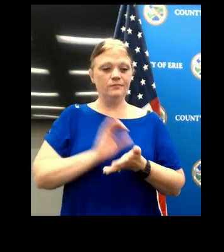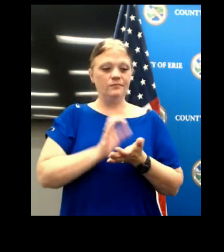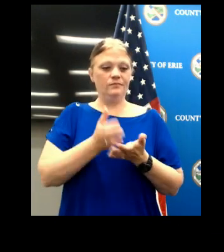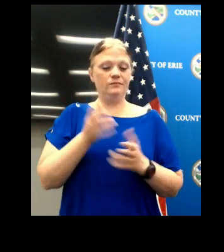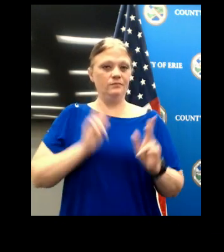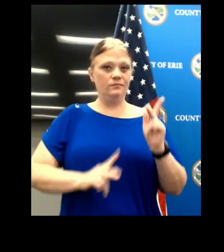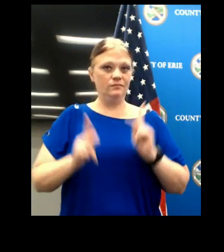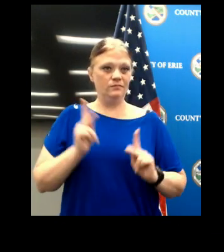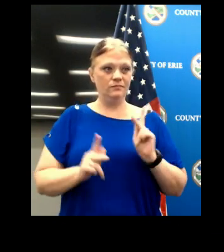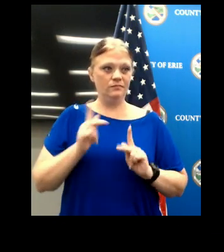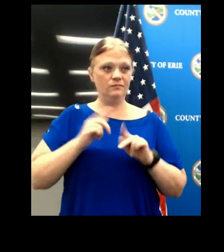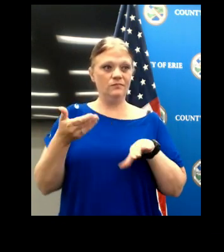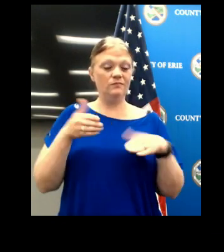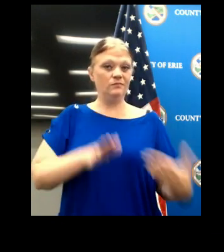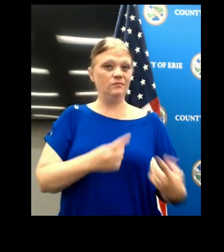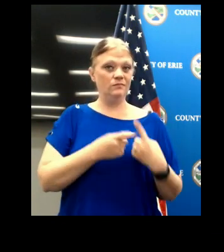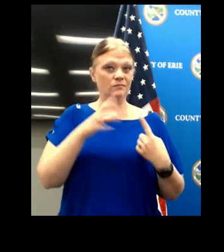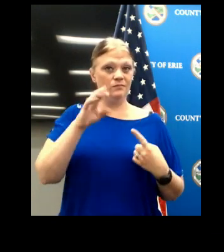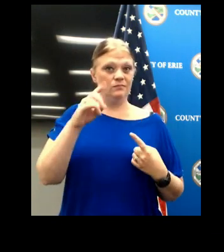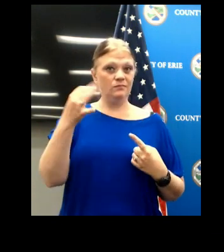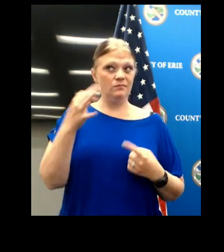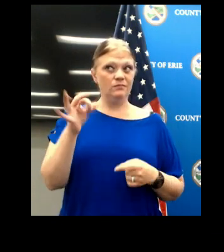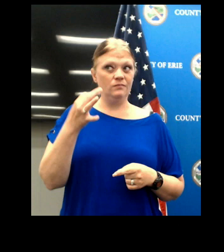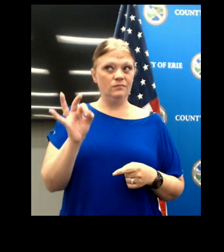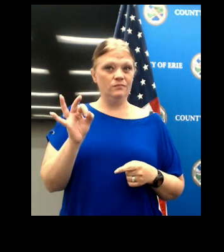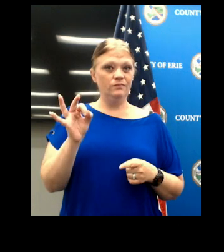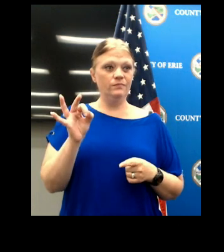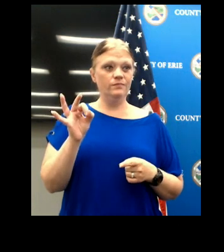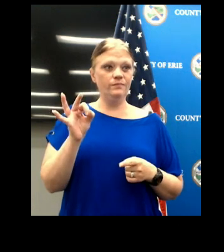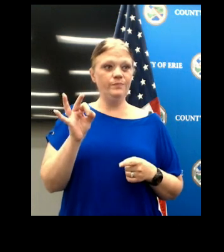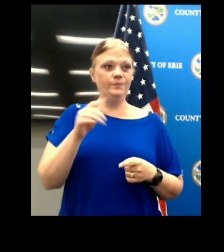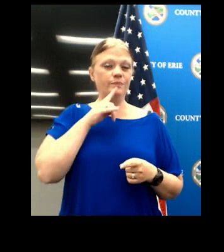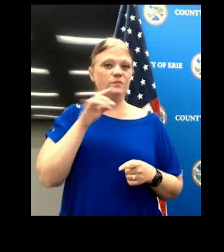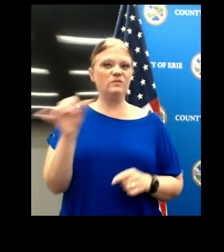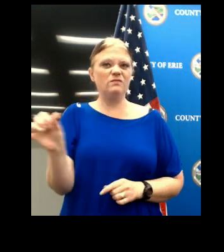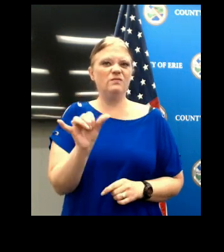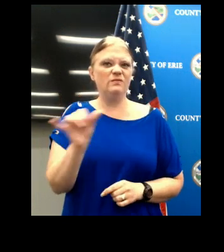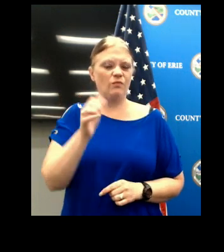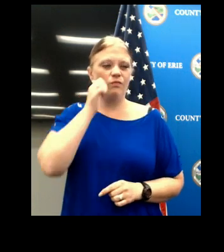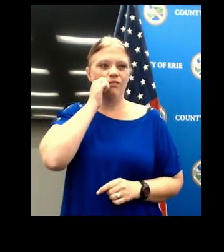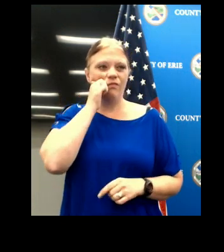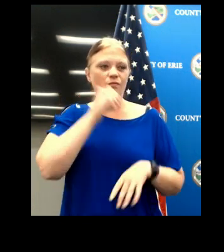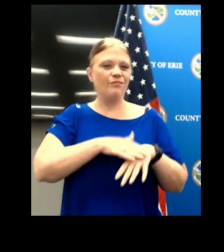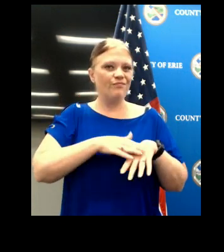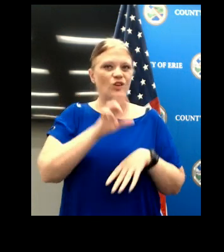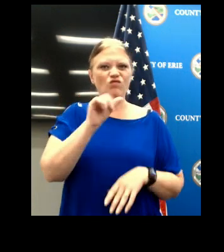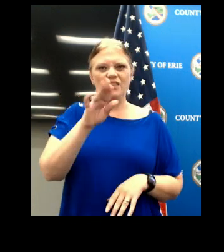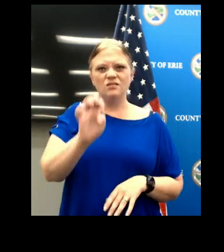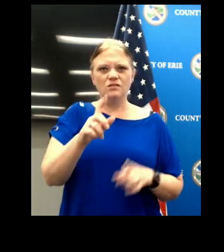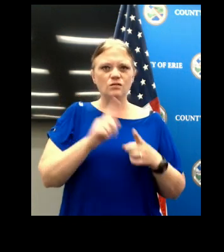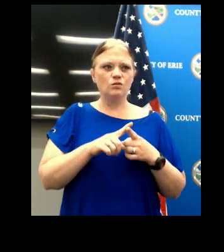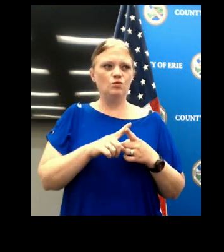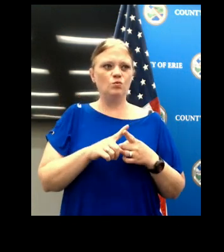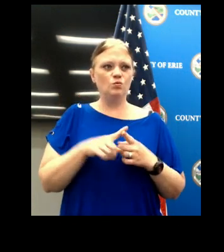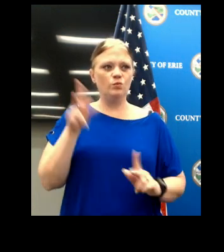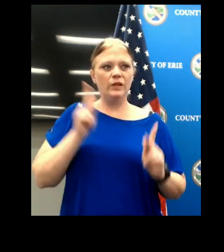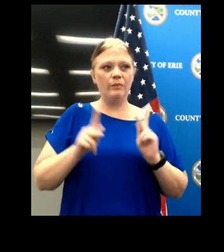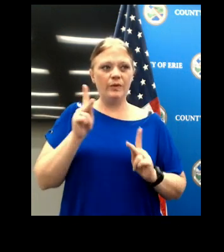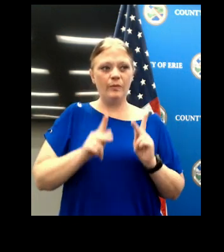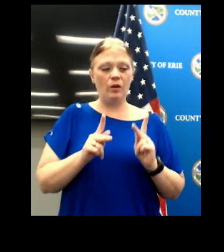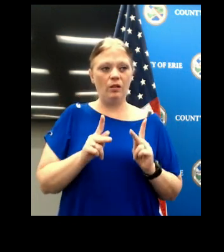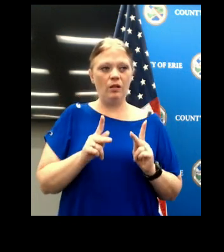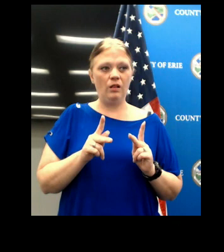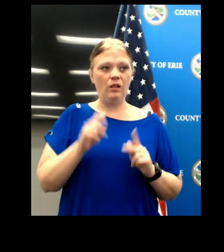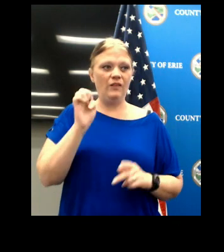people who have died of COVID-19 are similar races to the proportion of people of our